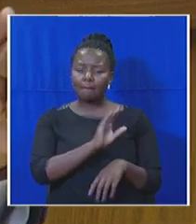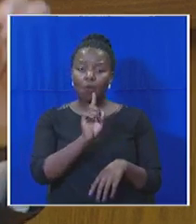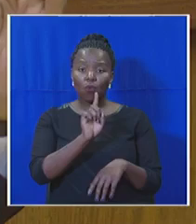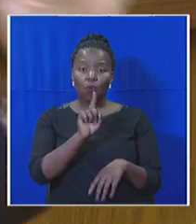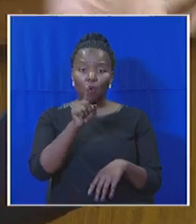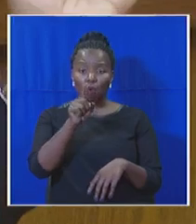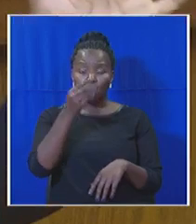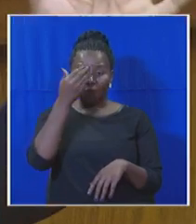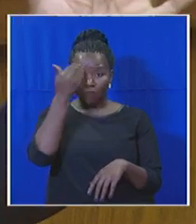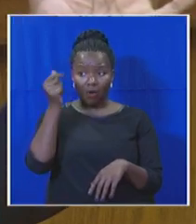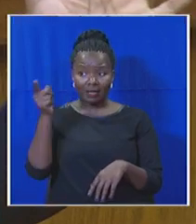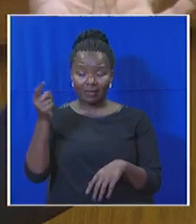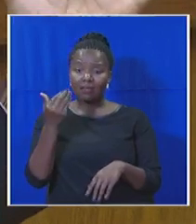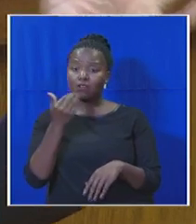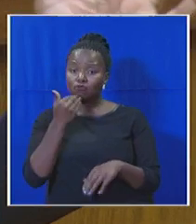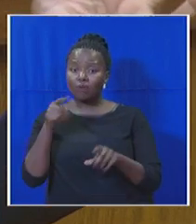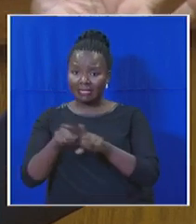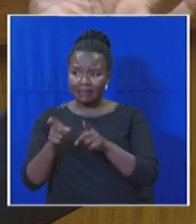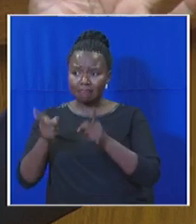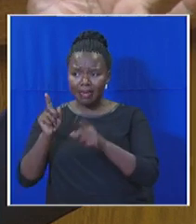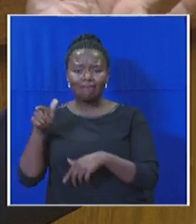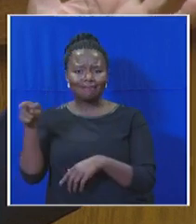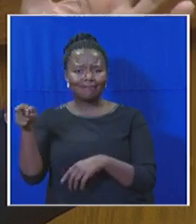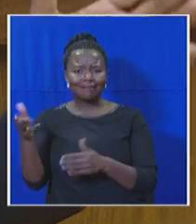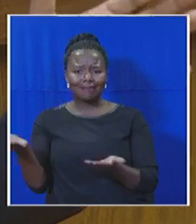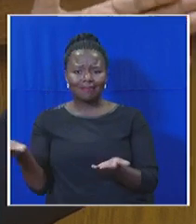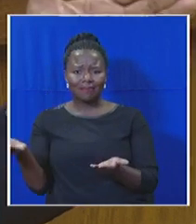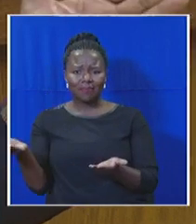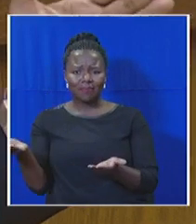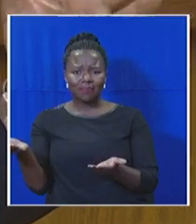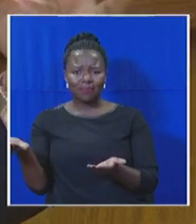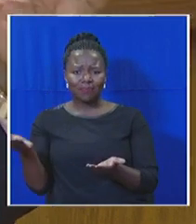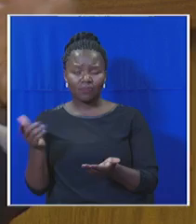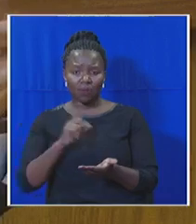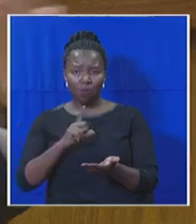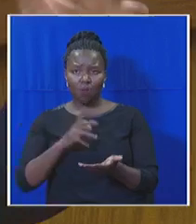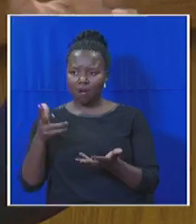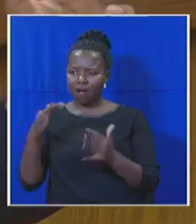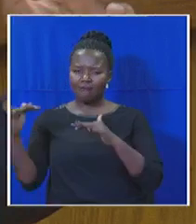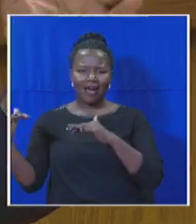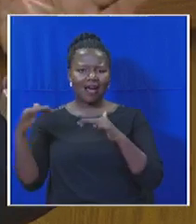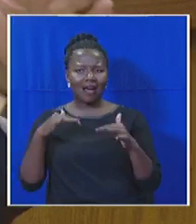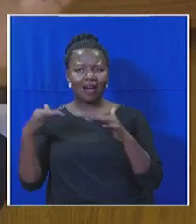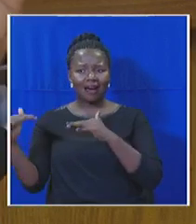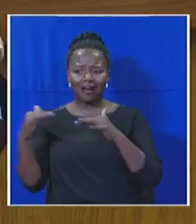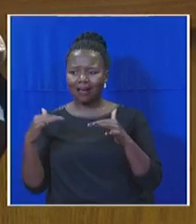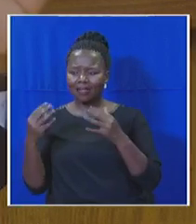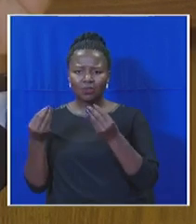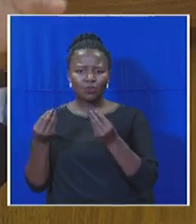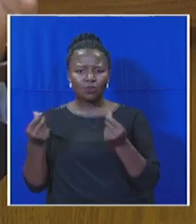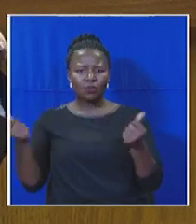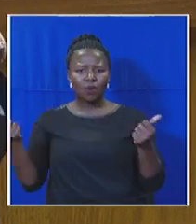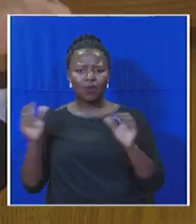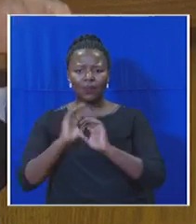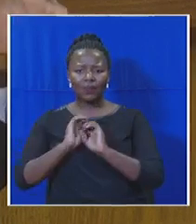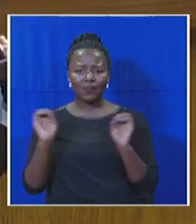forget that Israel also is very extreme. And that's why there's been an unending fight. Our